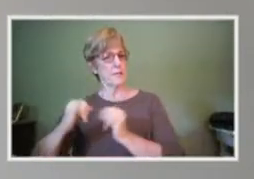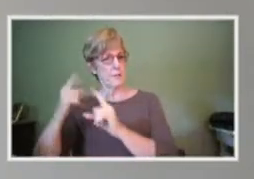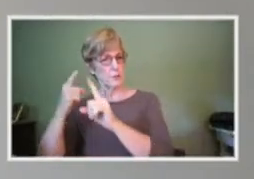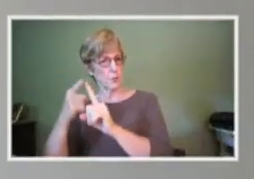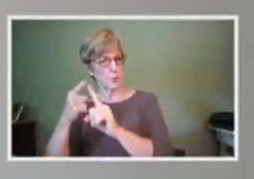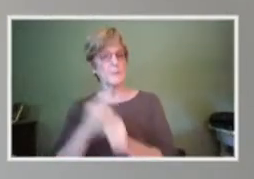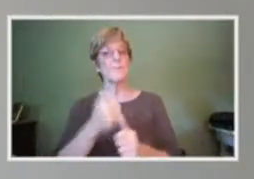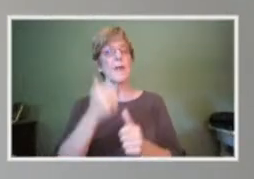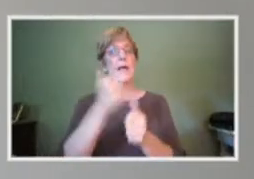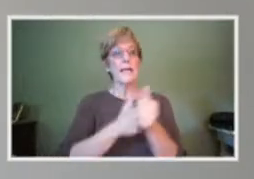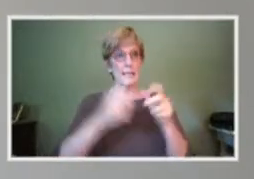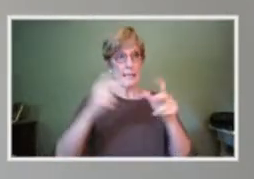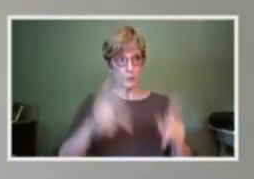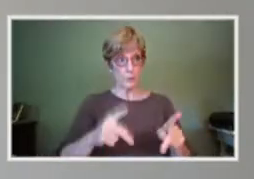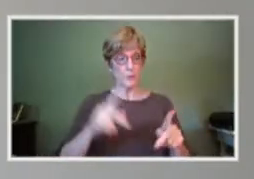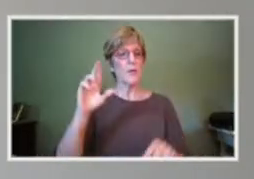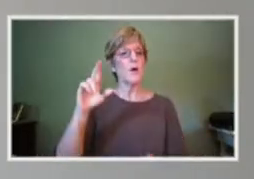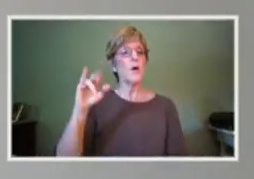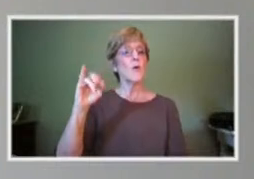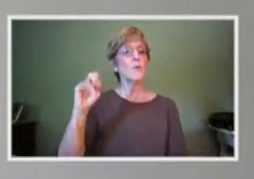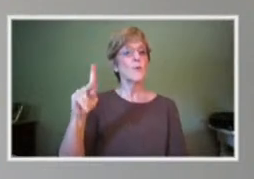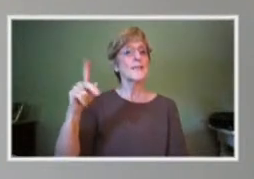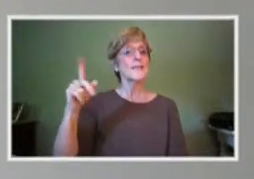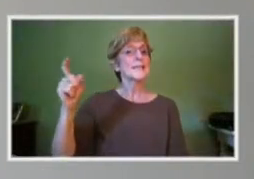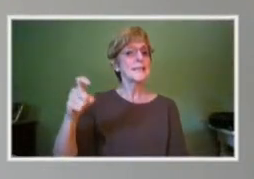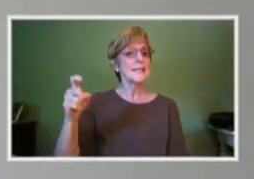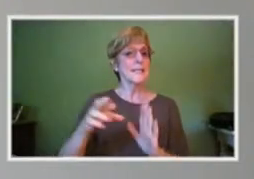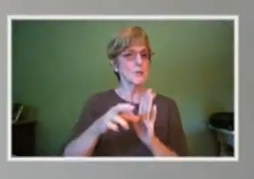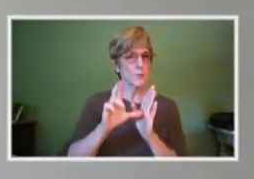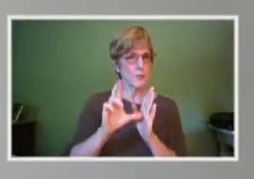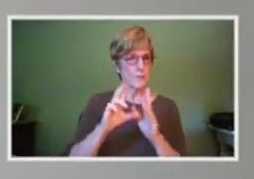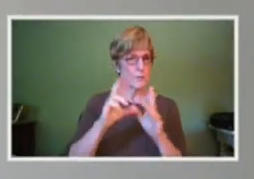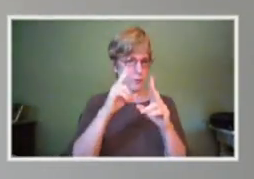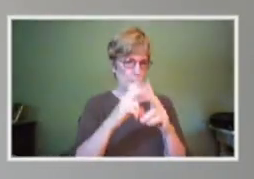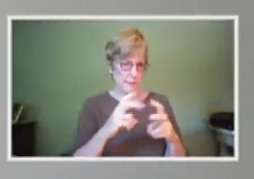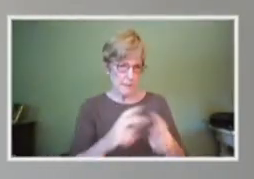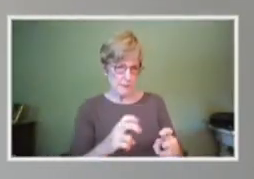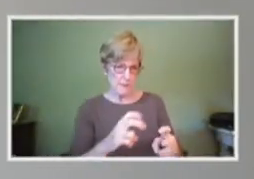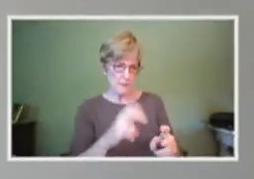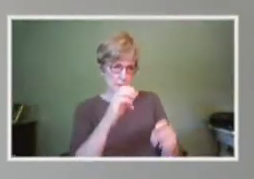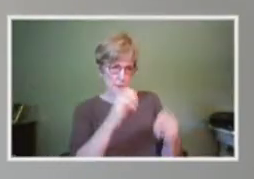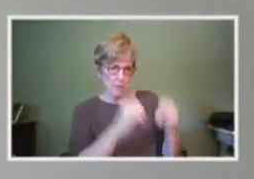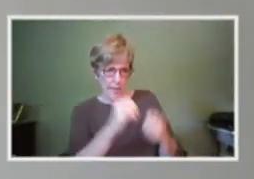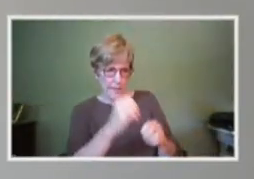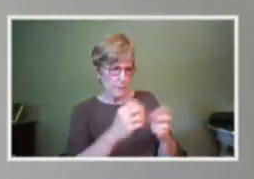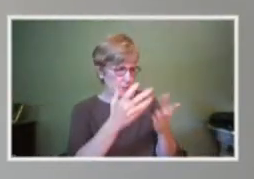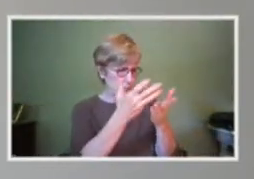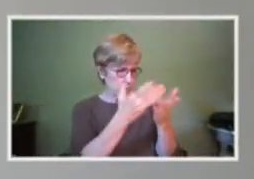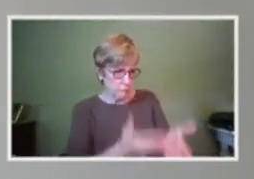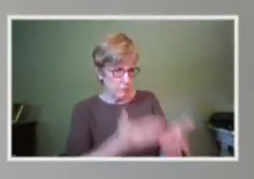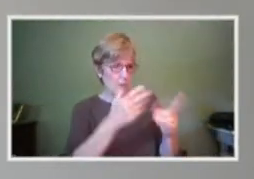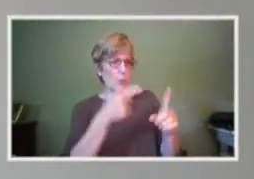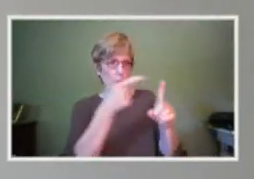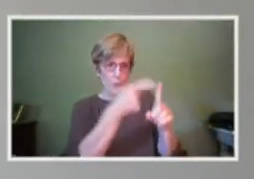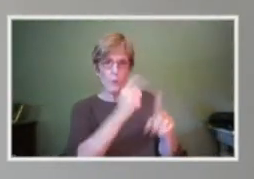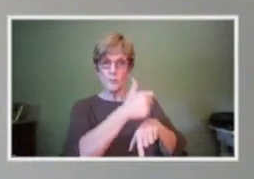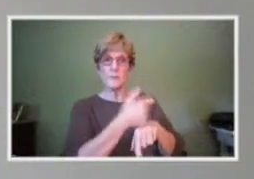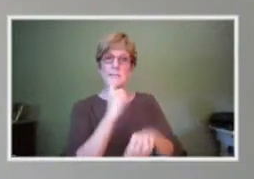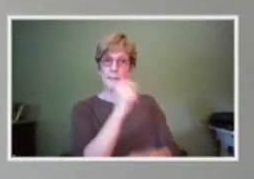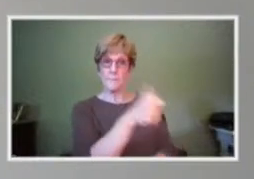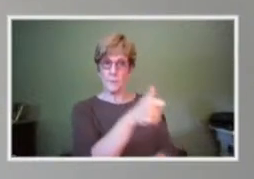participant goes through a risk needs review assessment to evaluate where they are based on the goals that they set for themselves